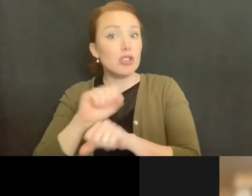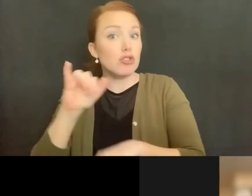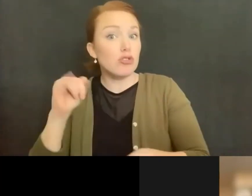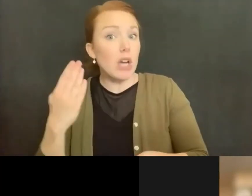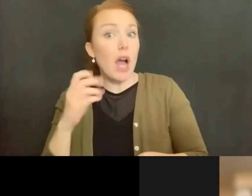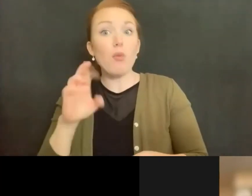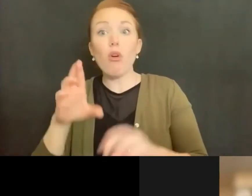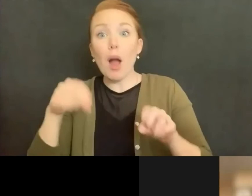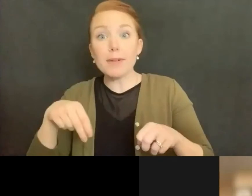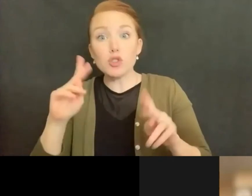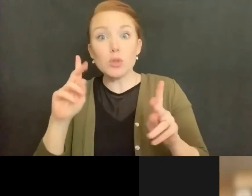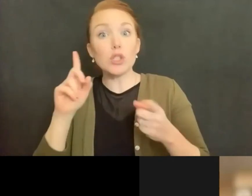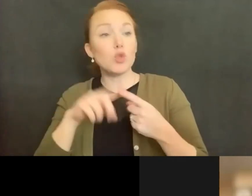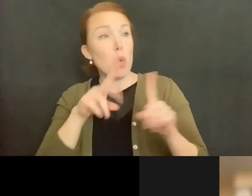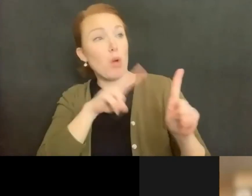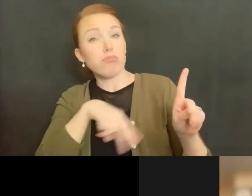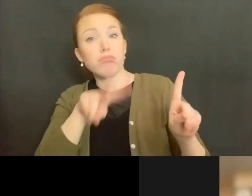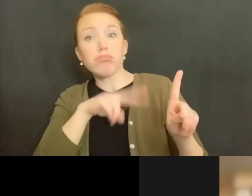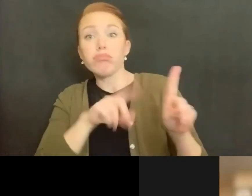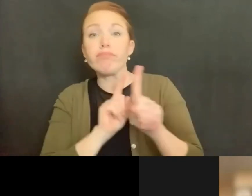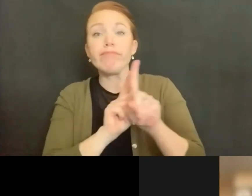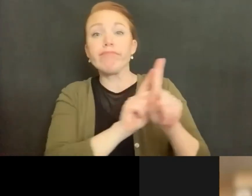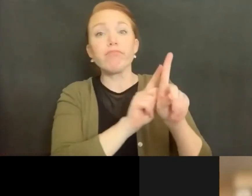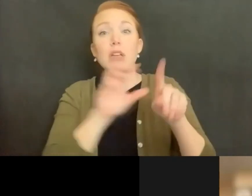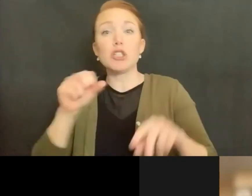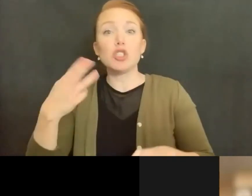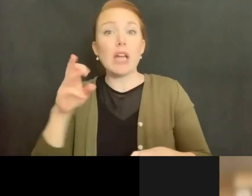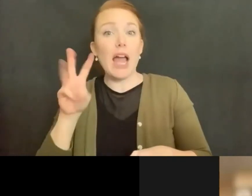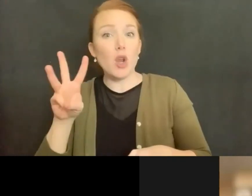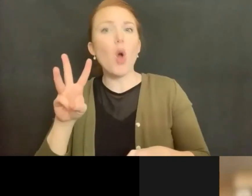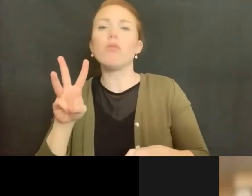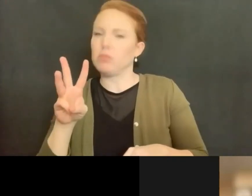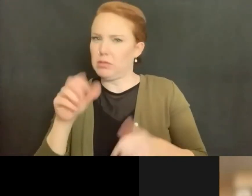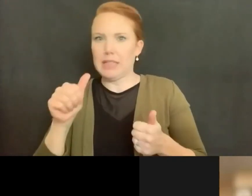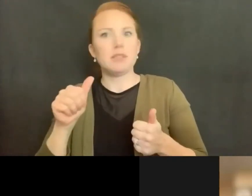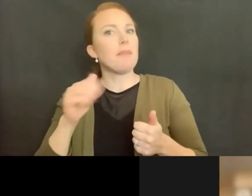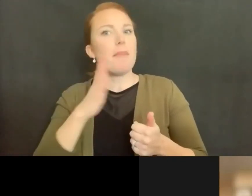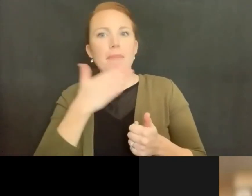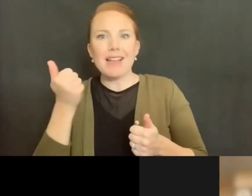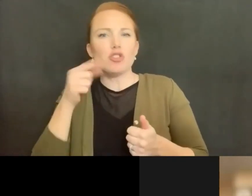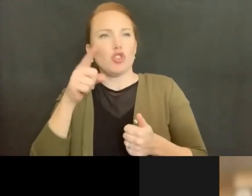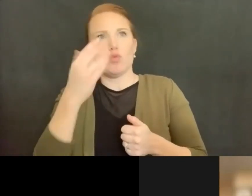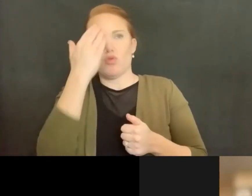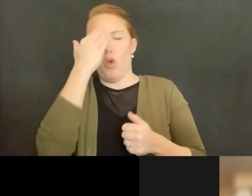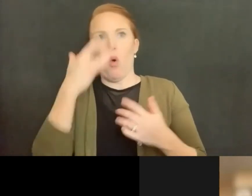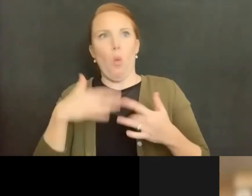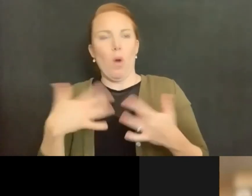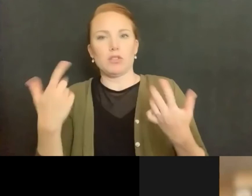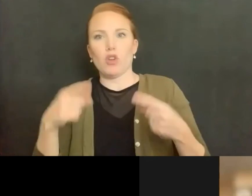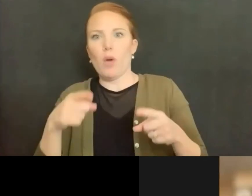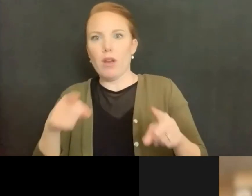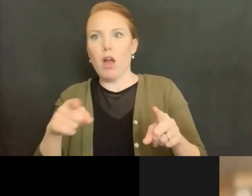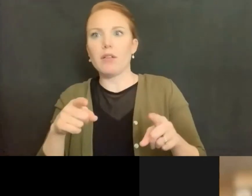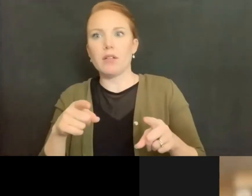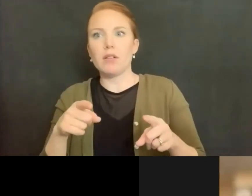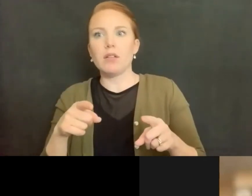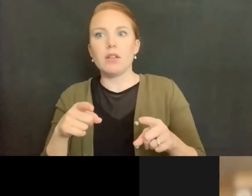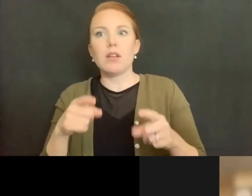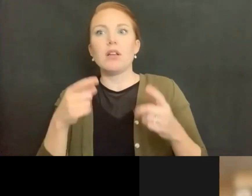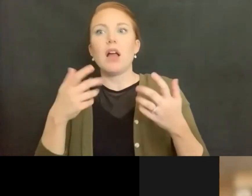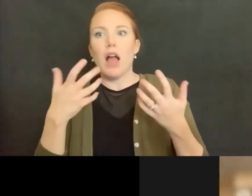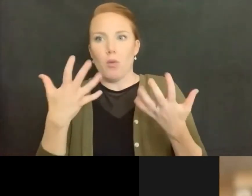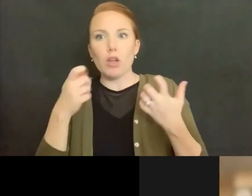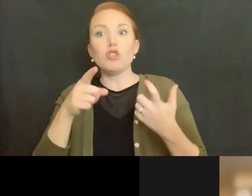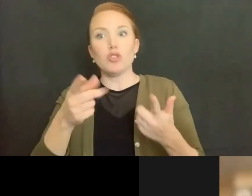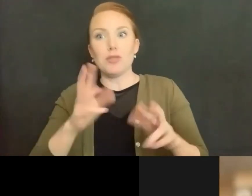opportunity to shadow somebody, that would be great. At least you get an idea what you are getting into, Like, I don't want you to regret after finishing